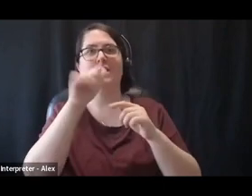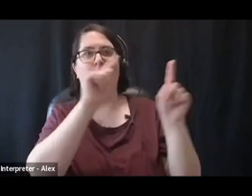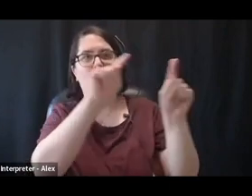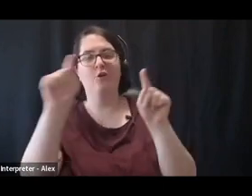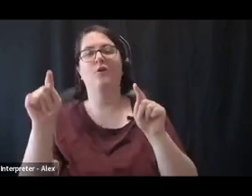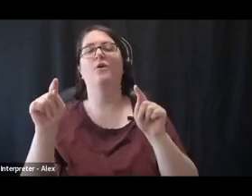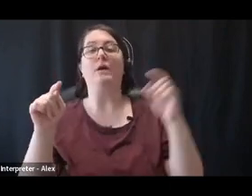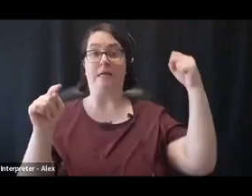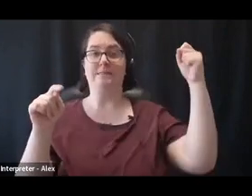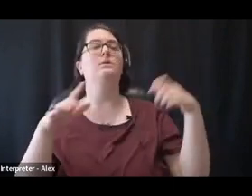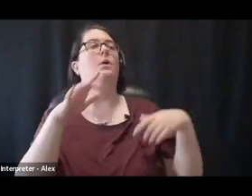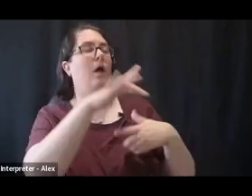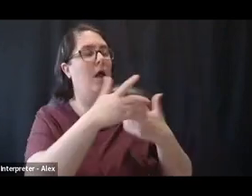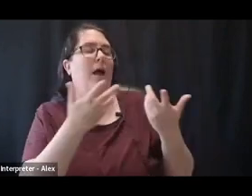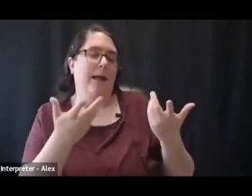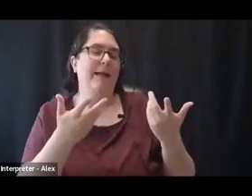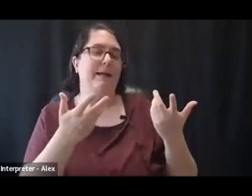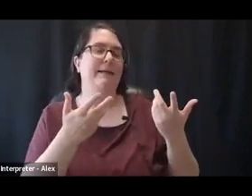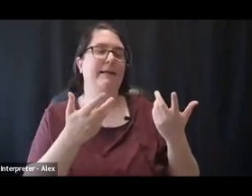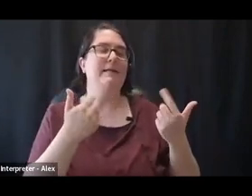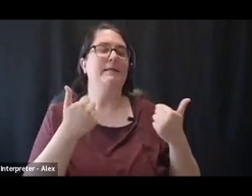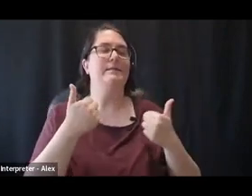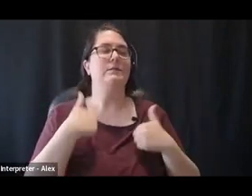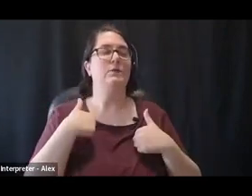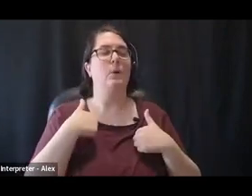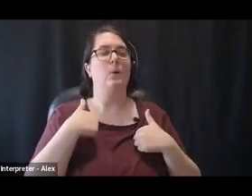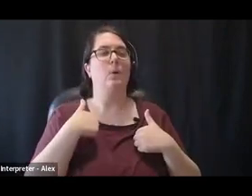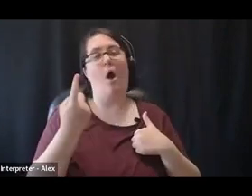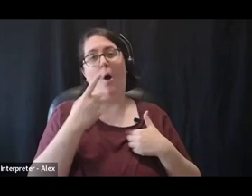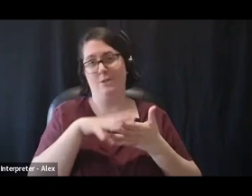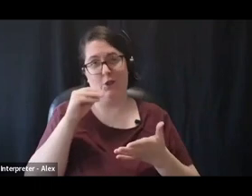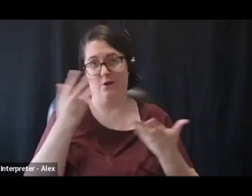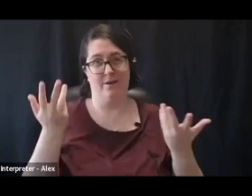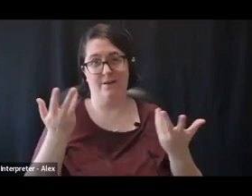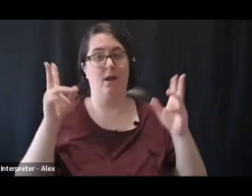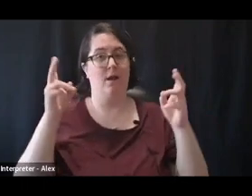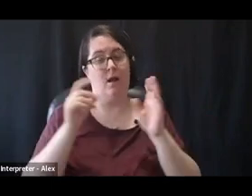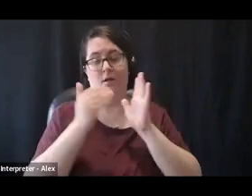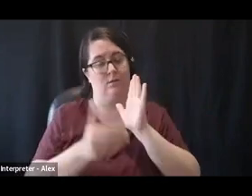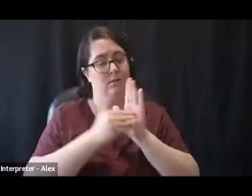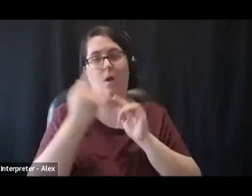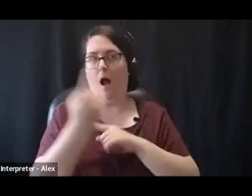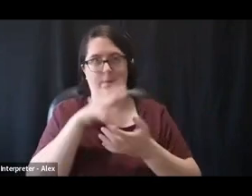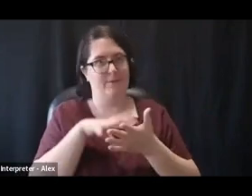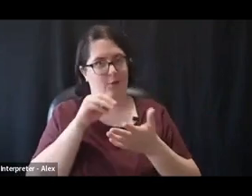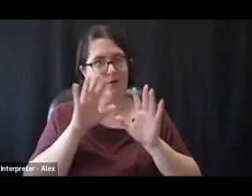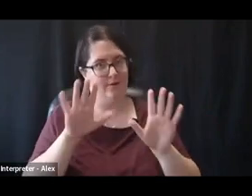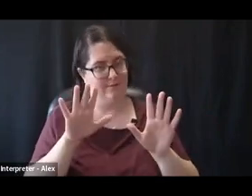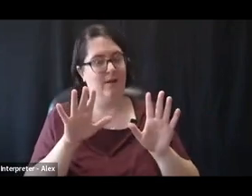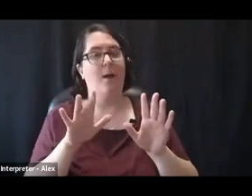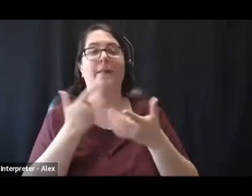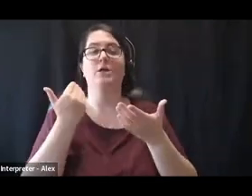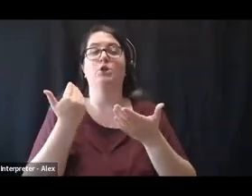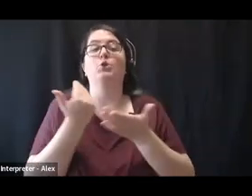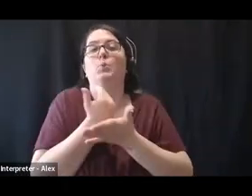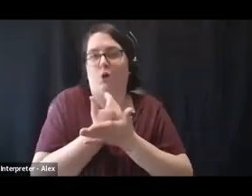were working with people earlier, but there's a newer learning that we're always learning, by the way, so you're going to hear that a lot from me. There's a newer